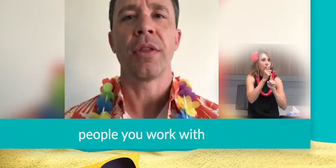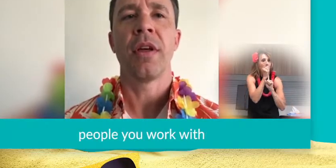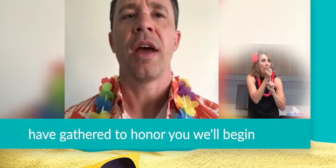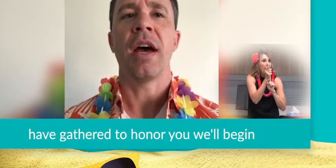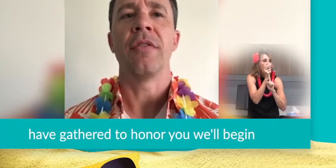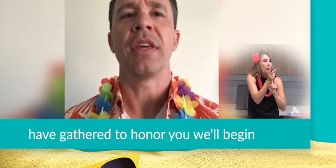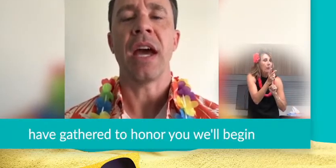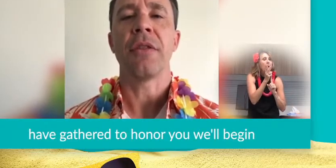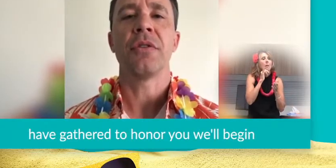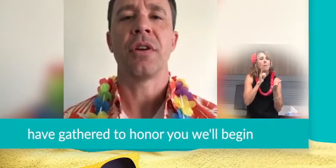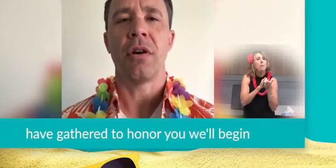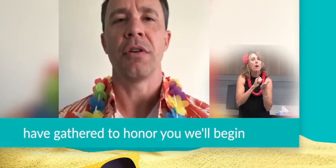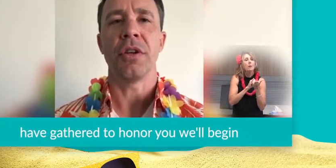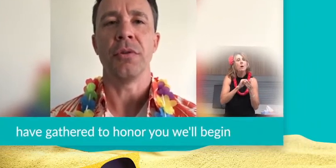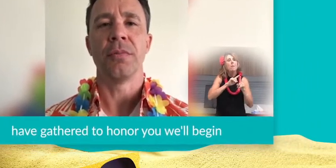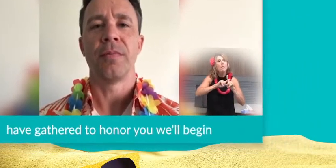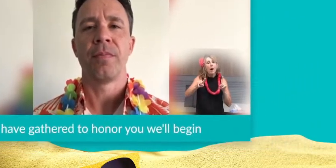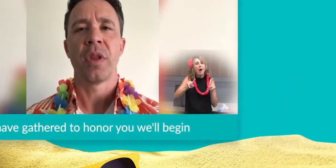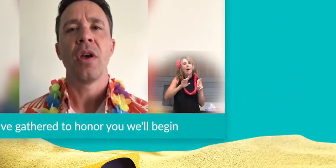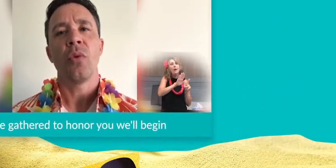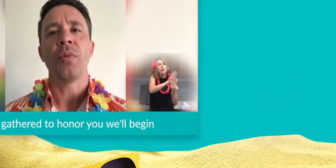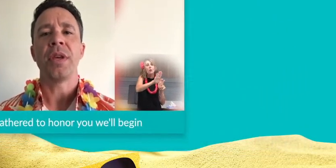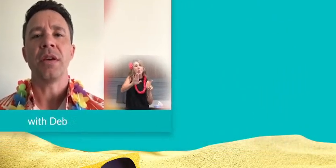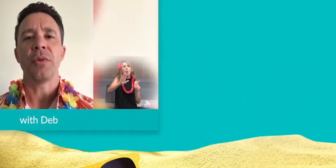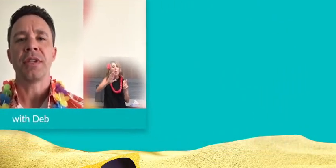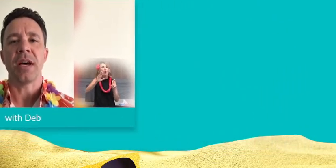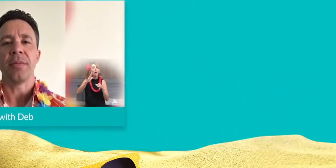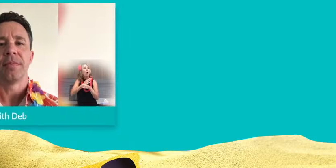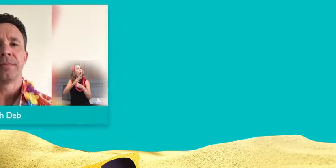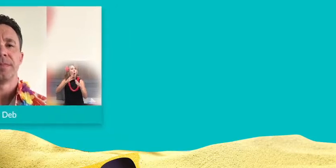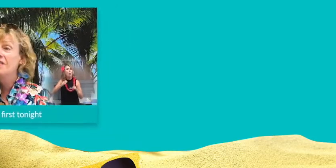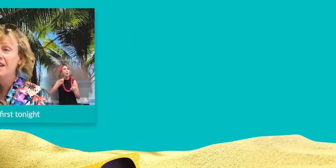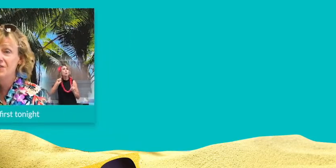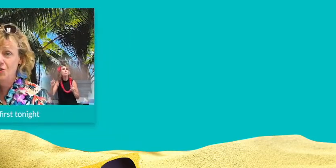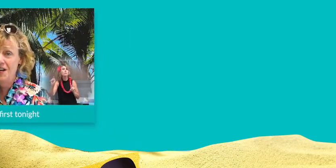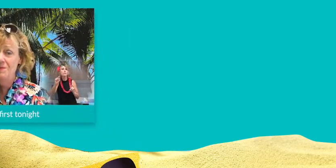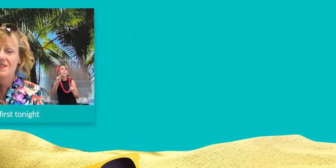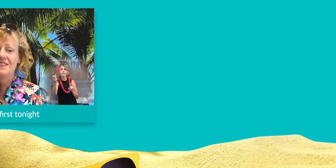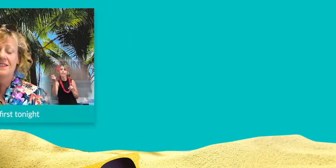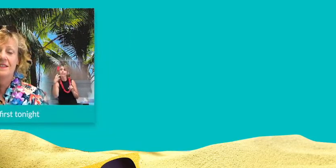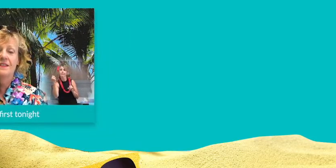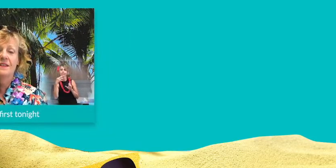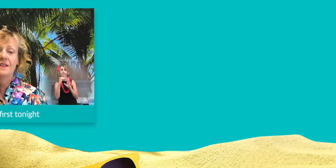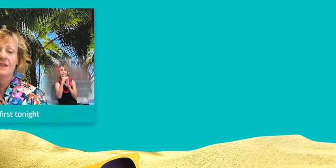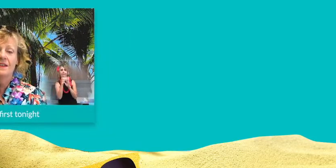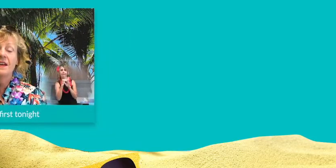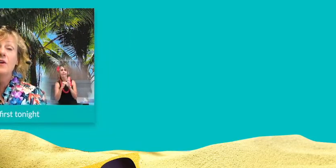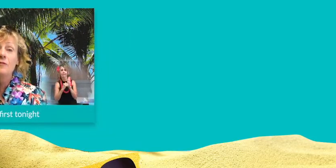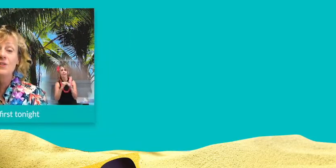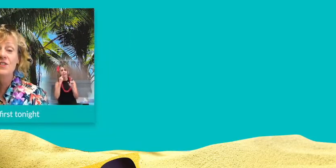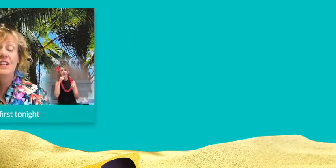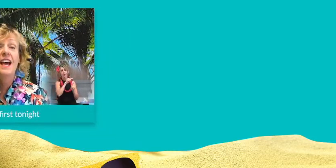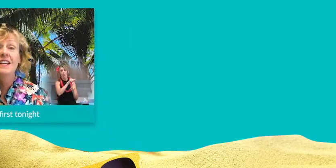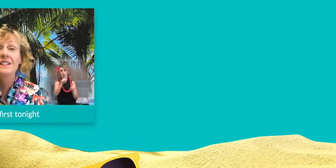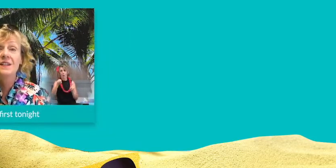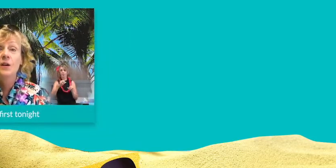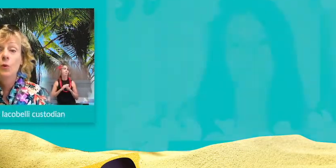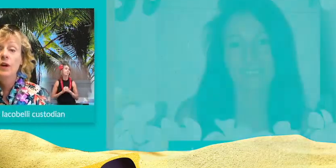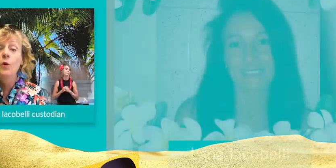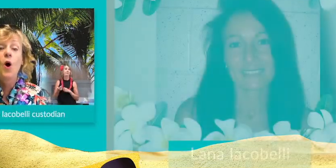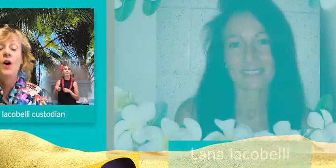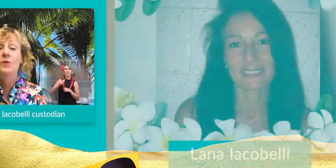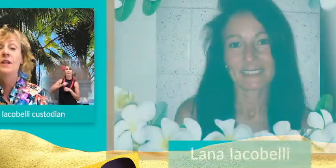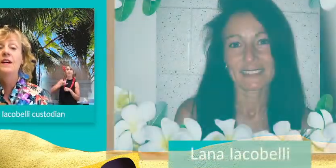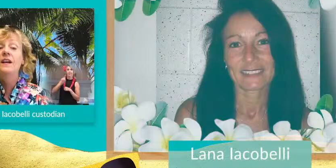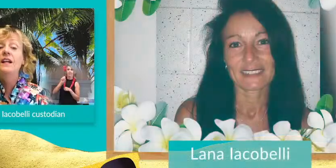work with have gathered to honor you. We'll begin with Deb. Thanks, James. First tonight,